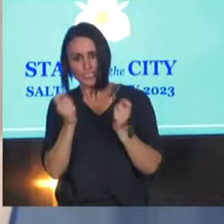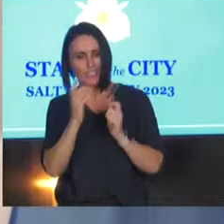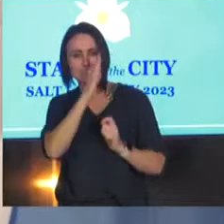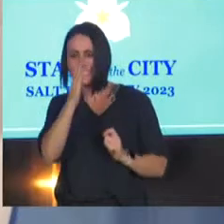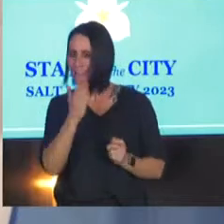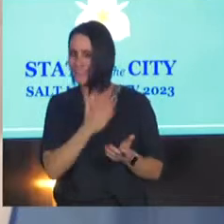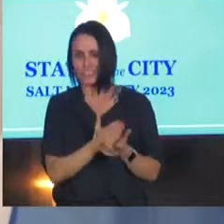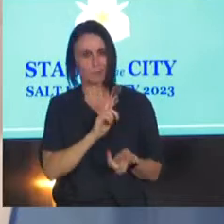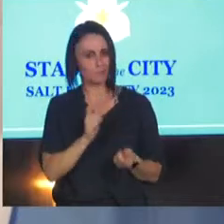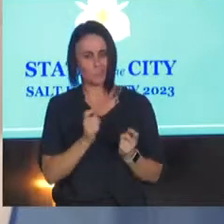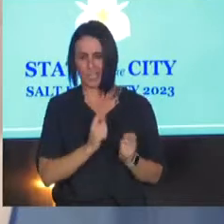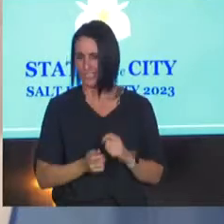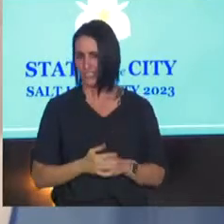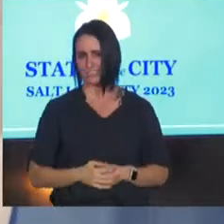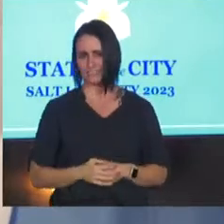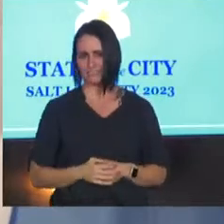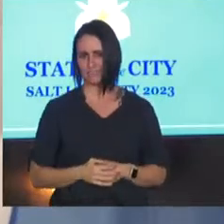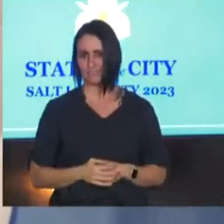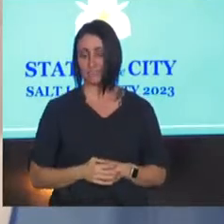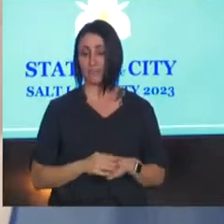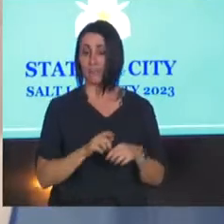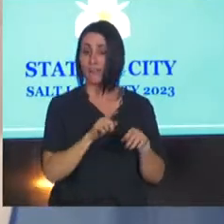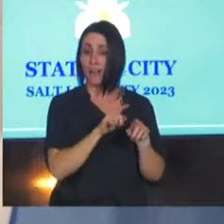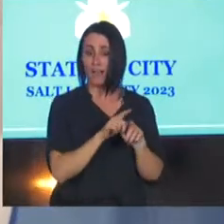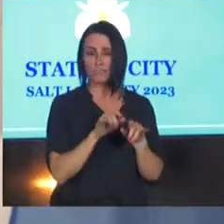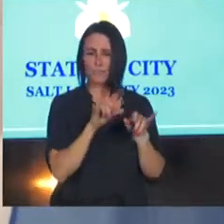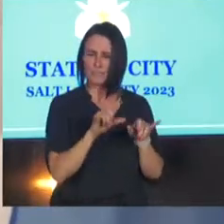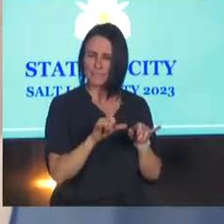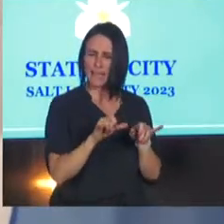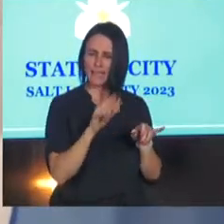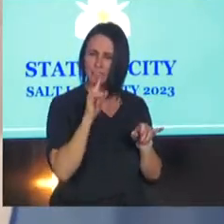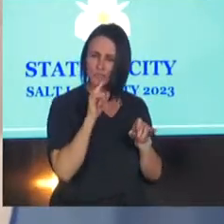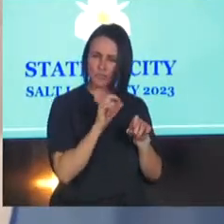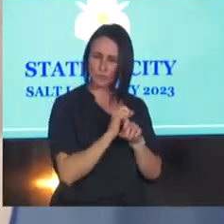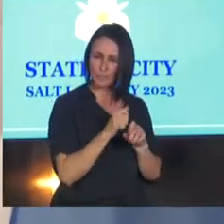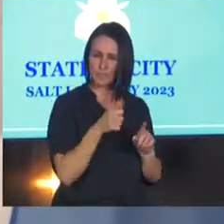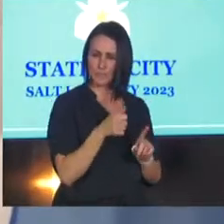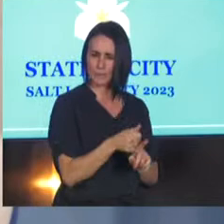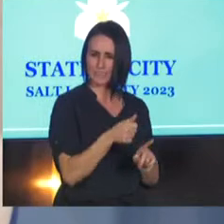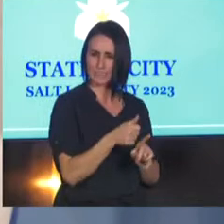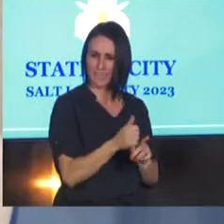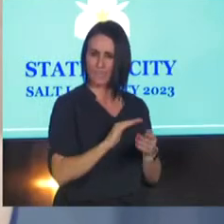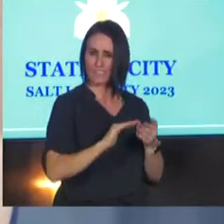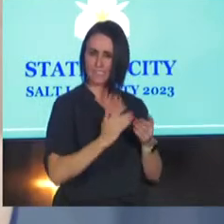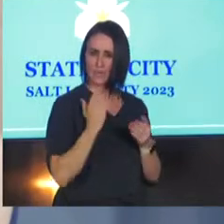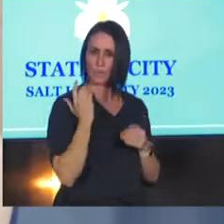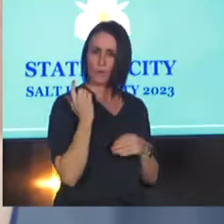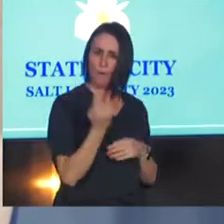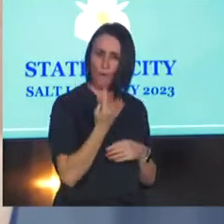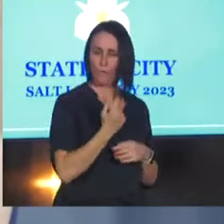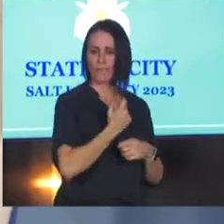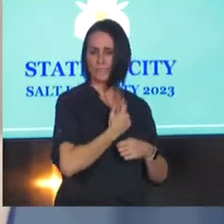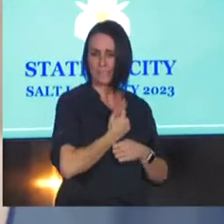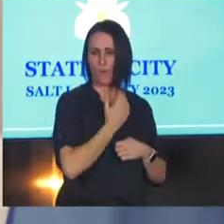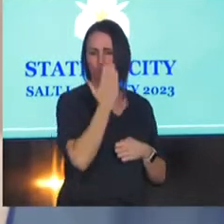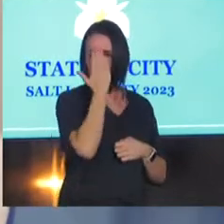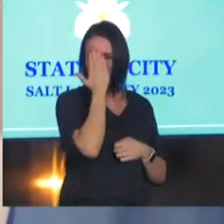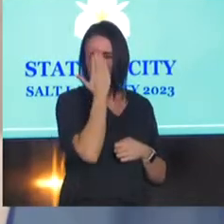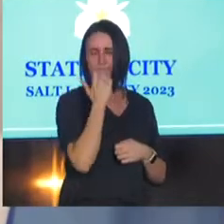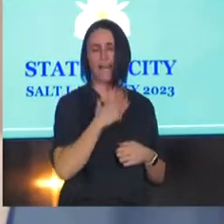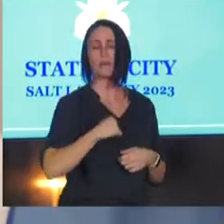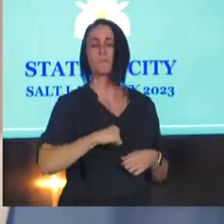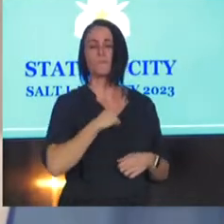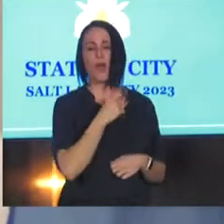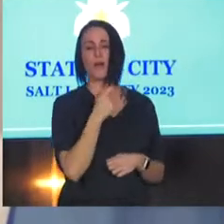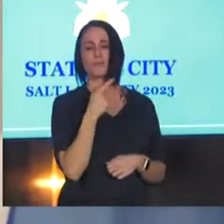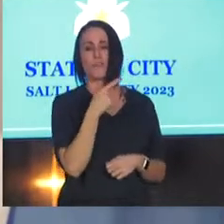stop. While underneath it all, staying true to itself as the city that we've always known and loved. I am so proud